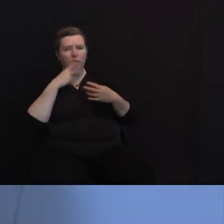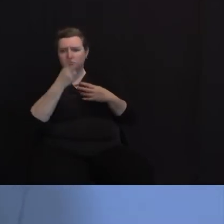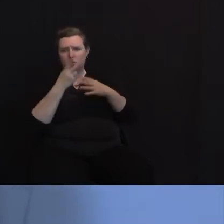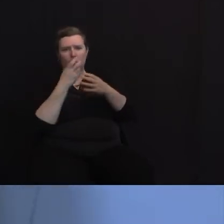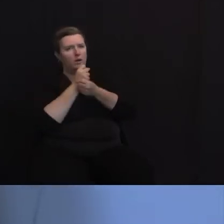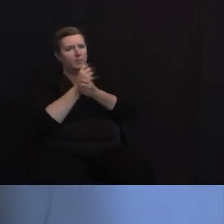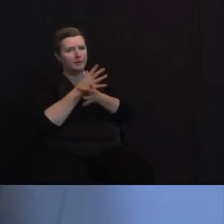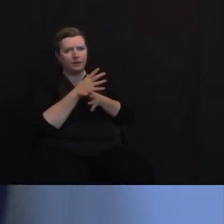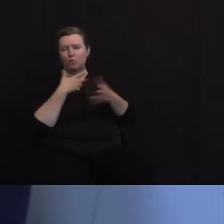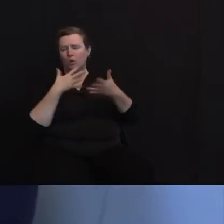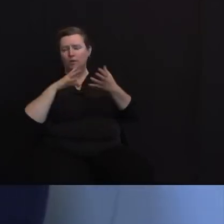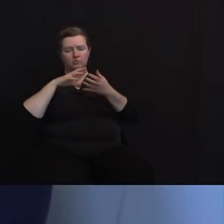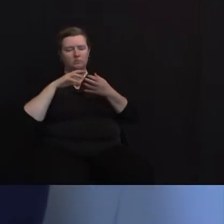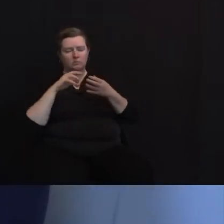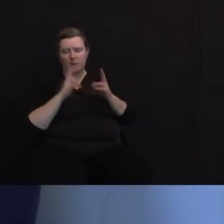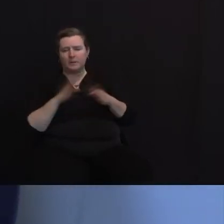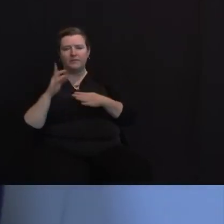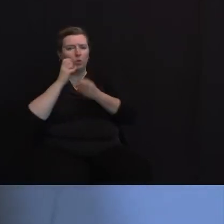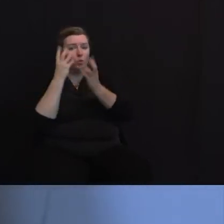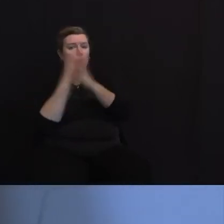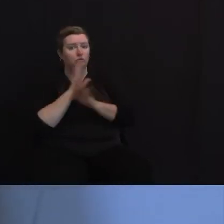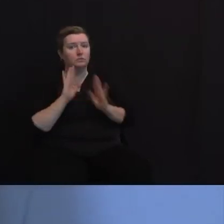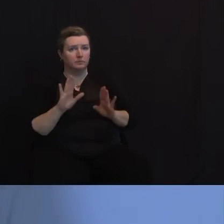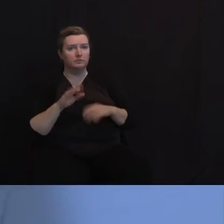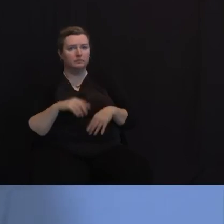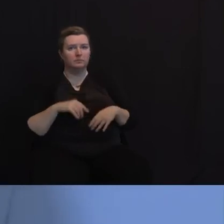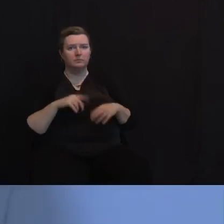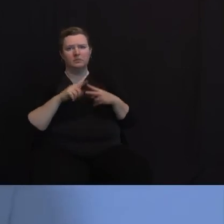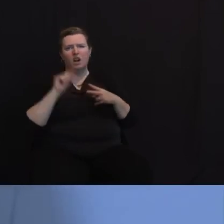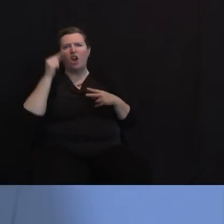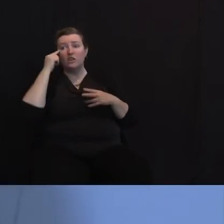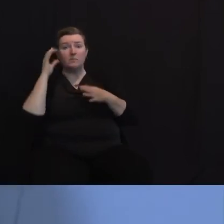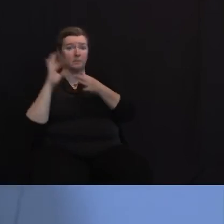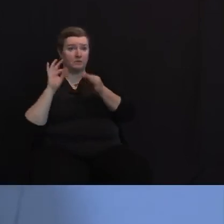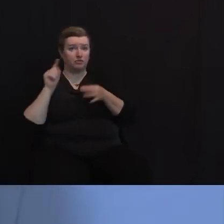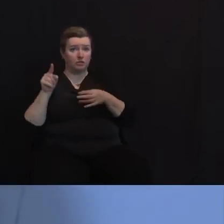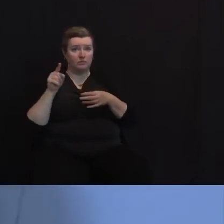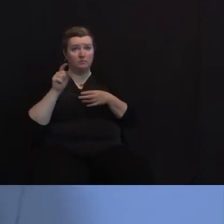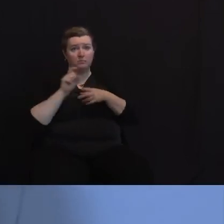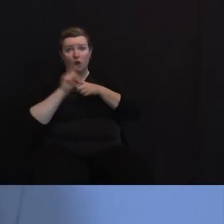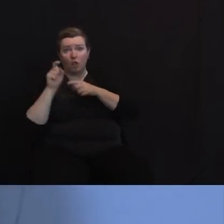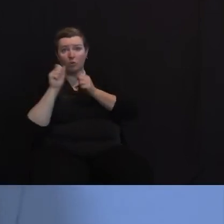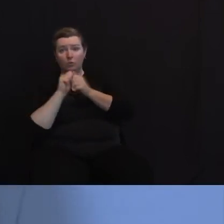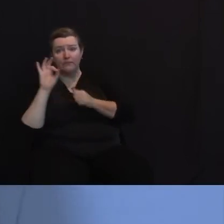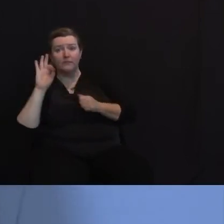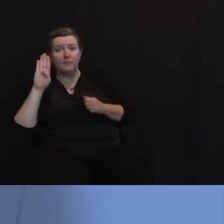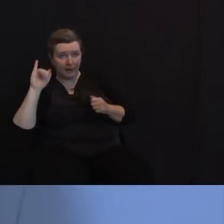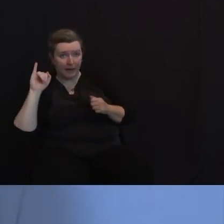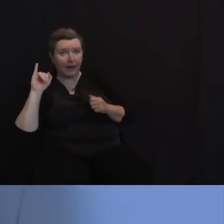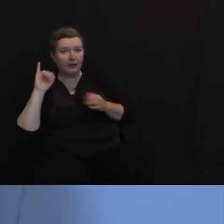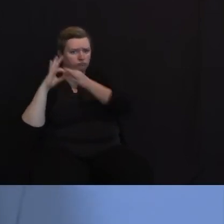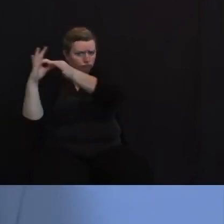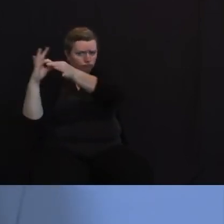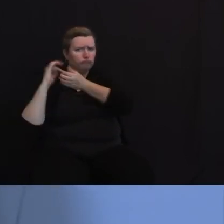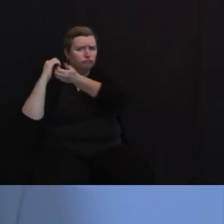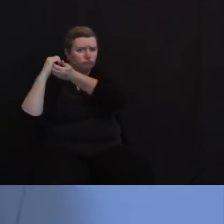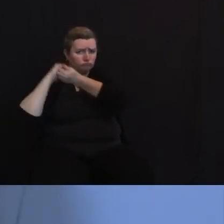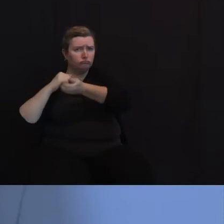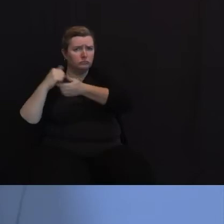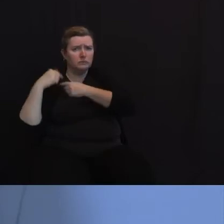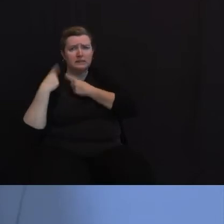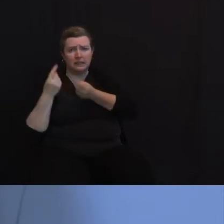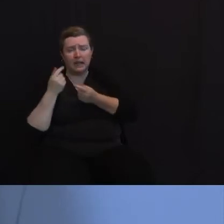second point was to really emphasize the governor's point. We've been on the phone with the FBI with our state and local partners throughout this almost